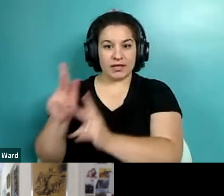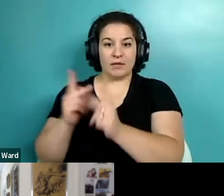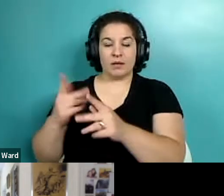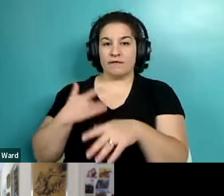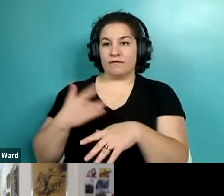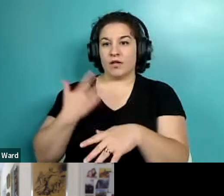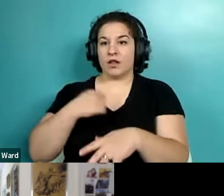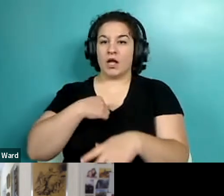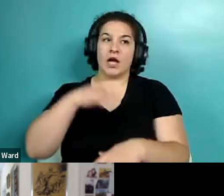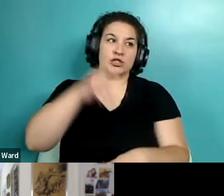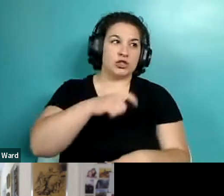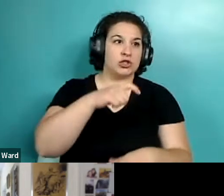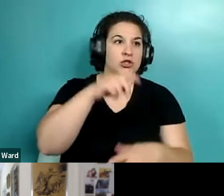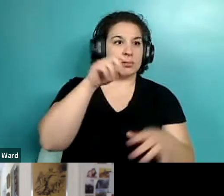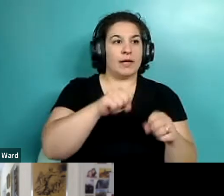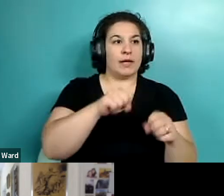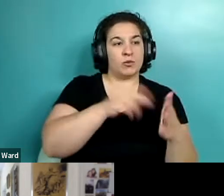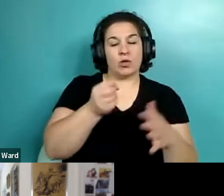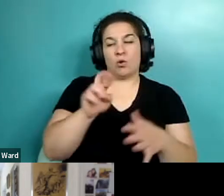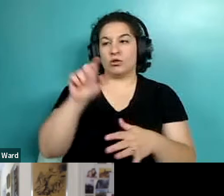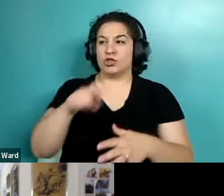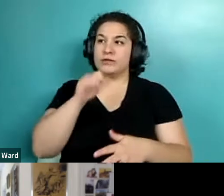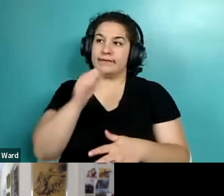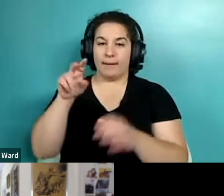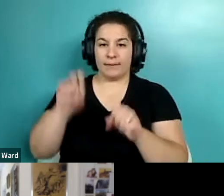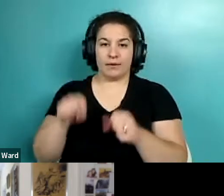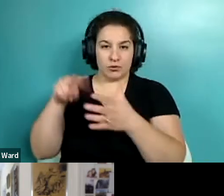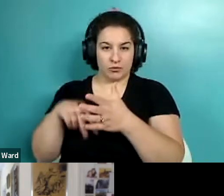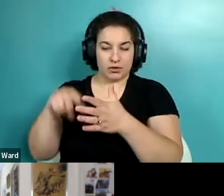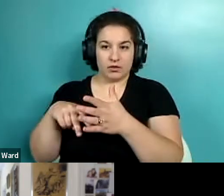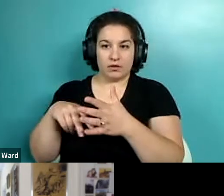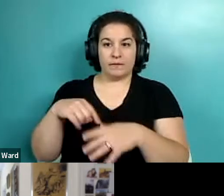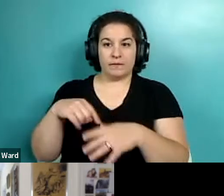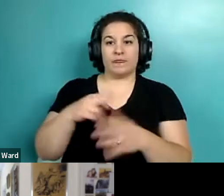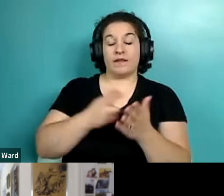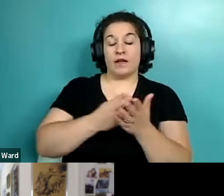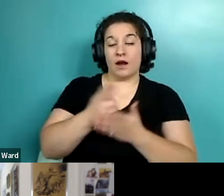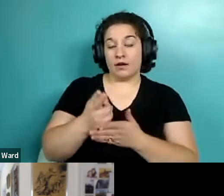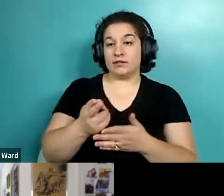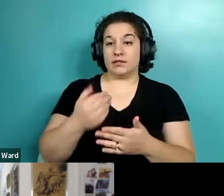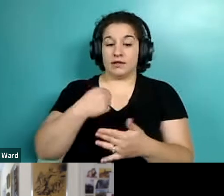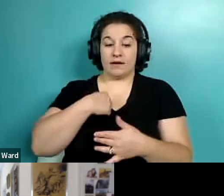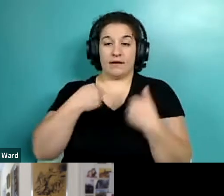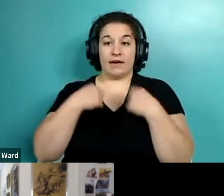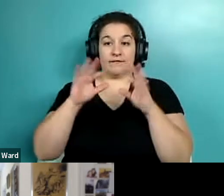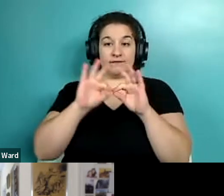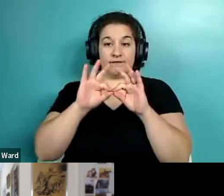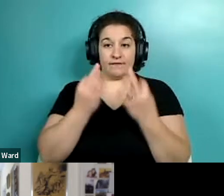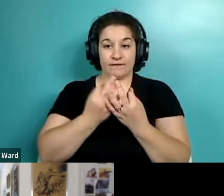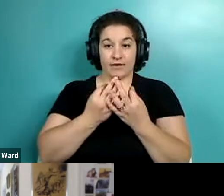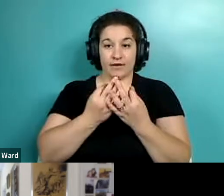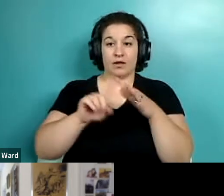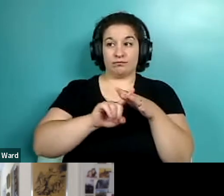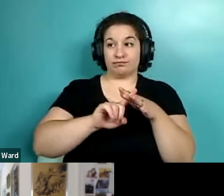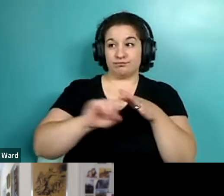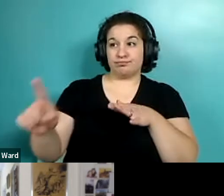should not be able to read. And, honestly, having a family that fled Germany during the Holocaust,